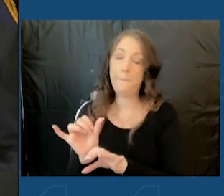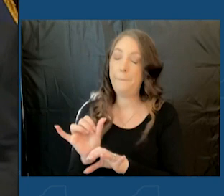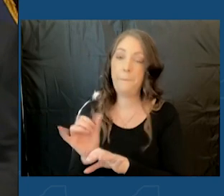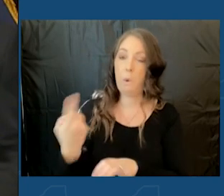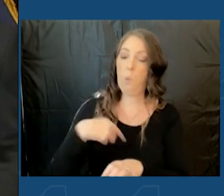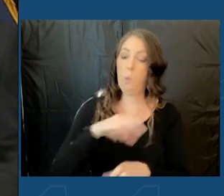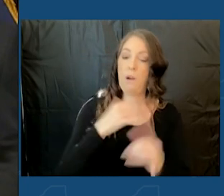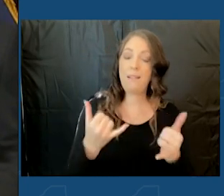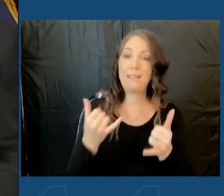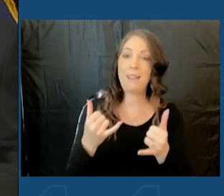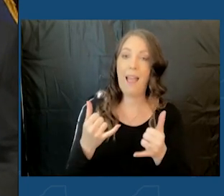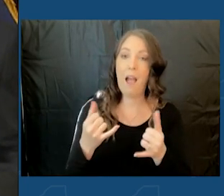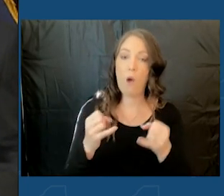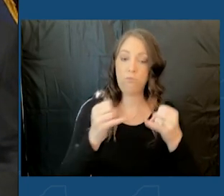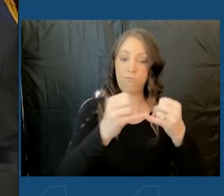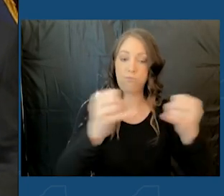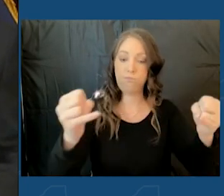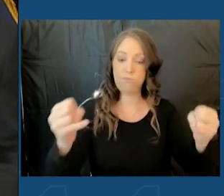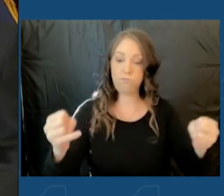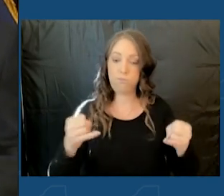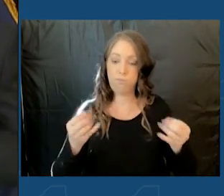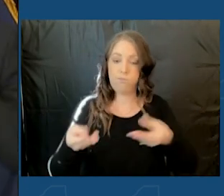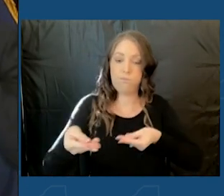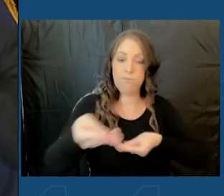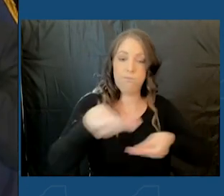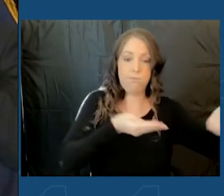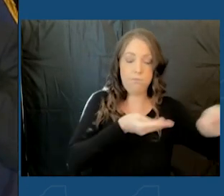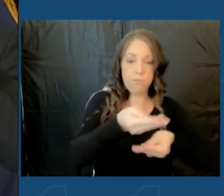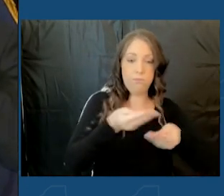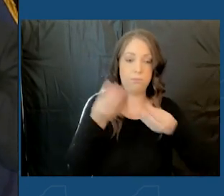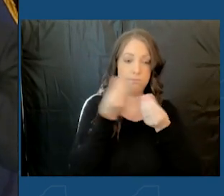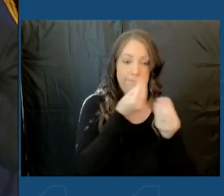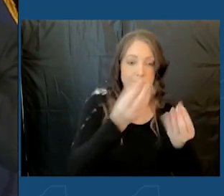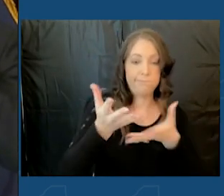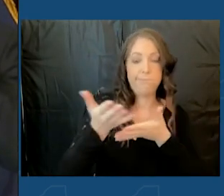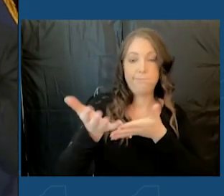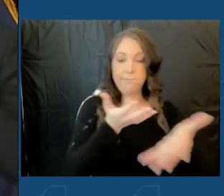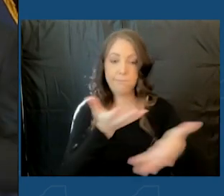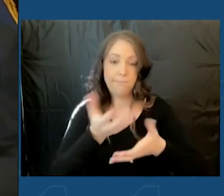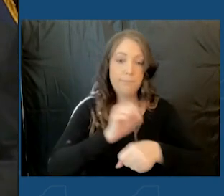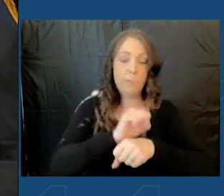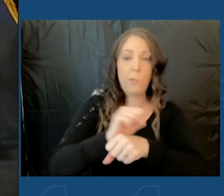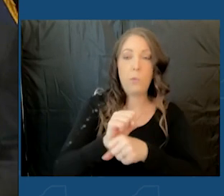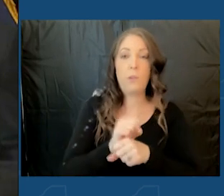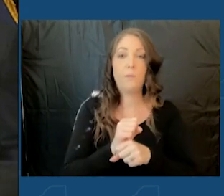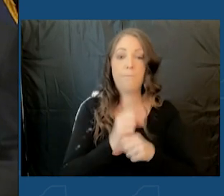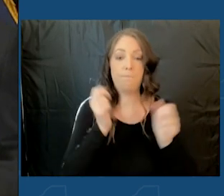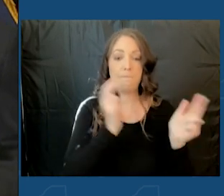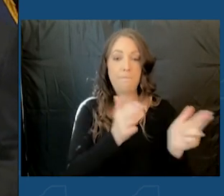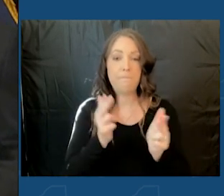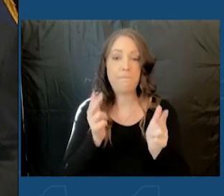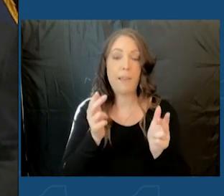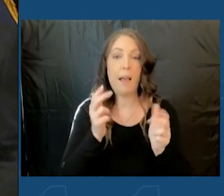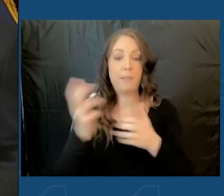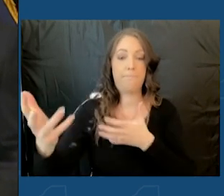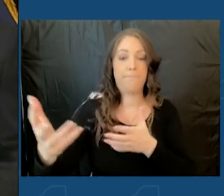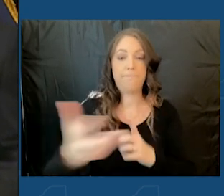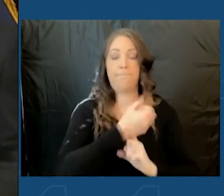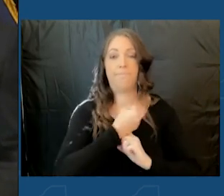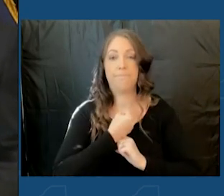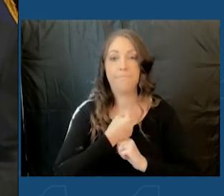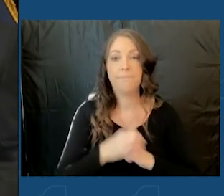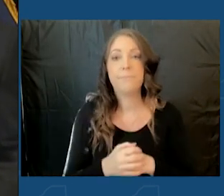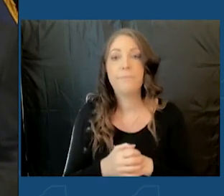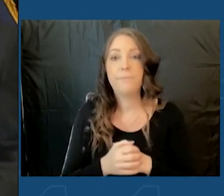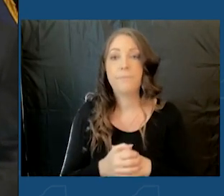across borders, getting guns out off the streets and keeping people safe. Because my philosophy is, I'd rather be in the